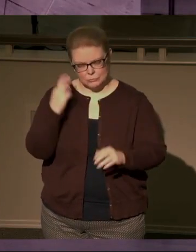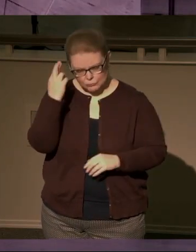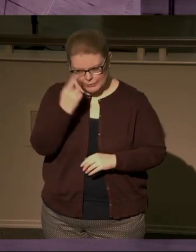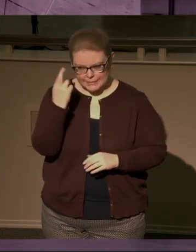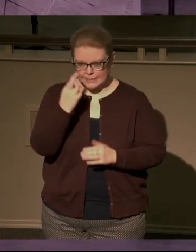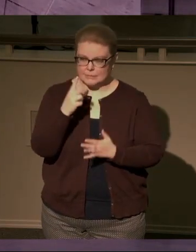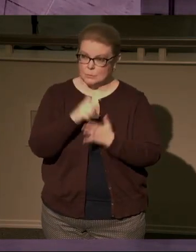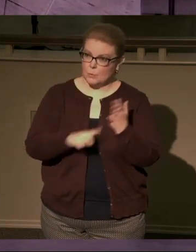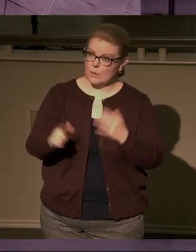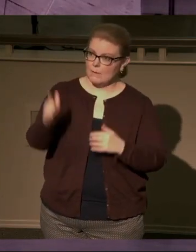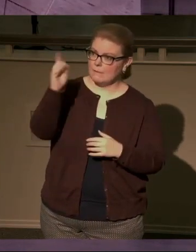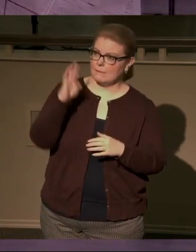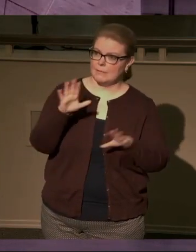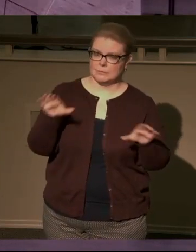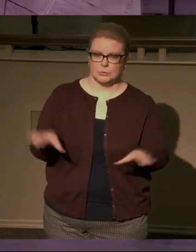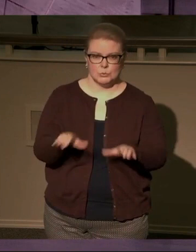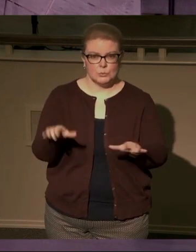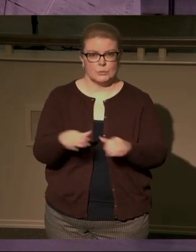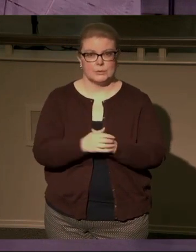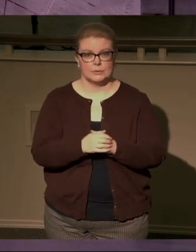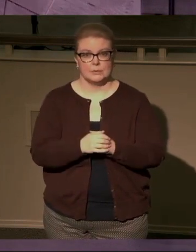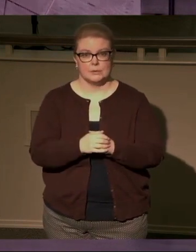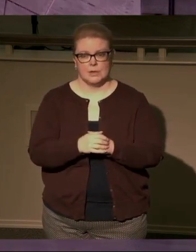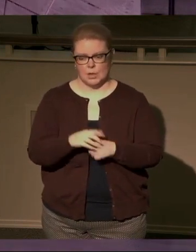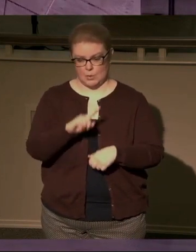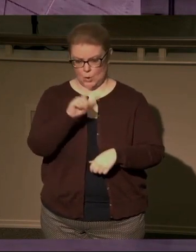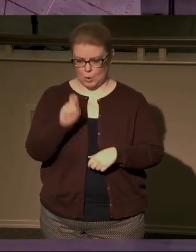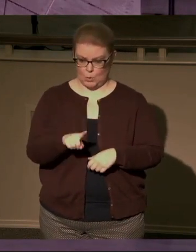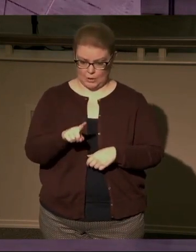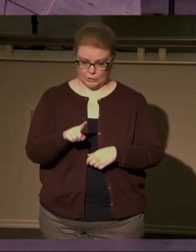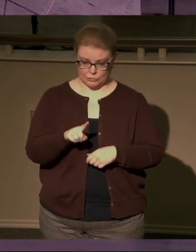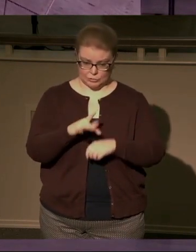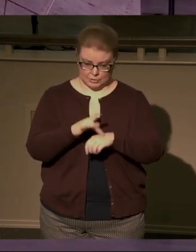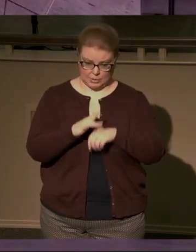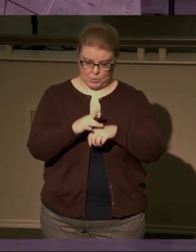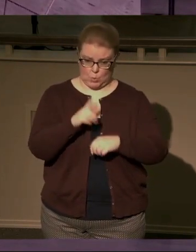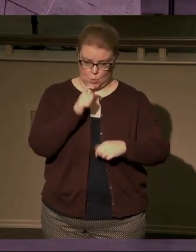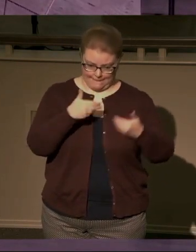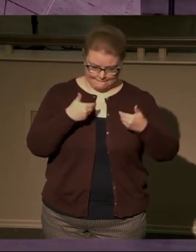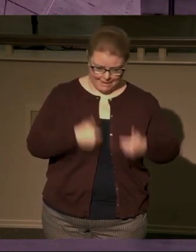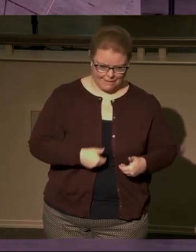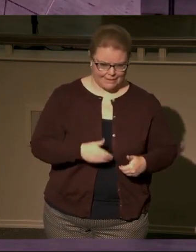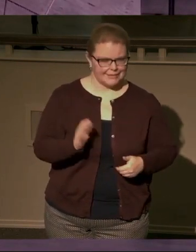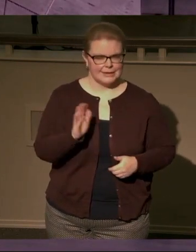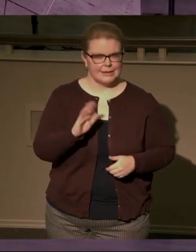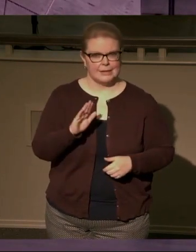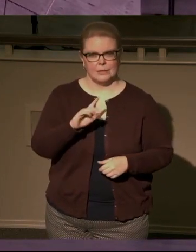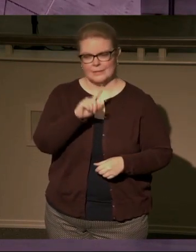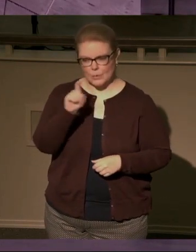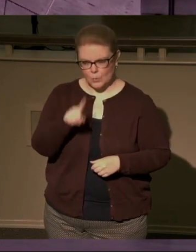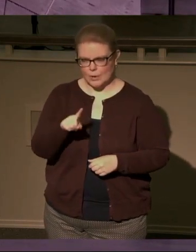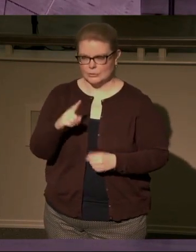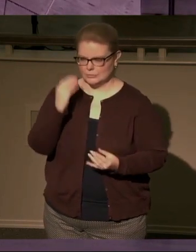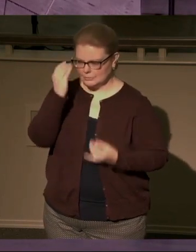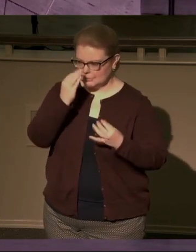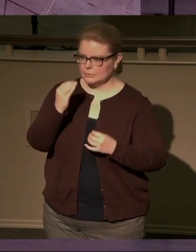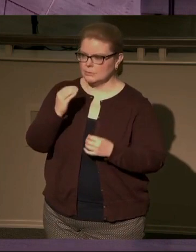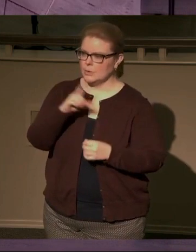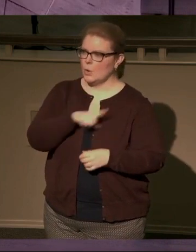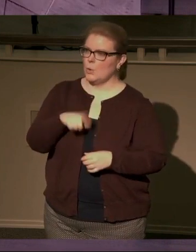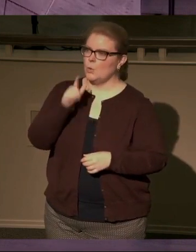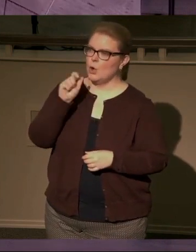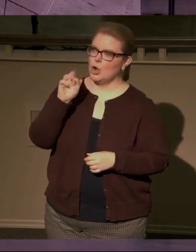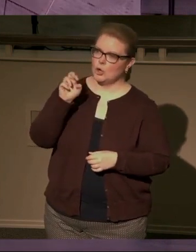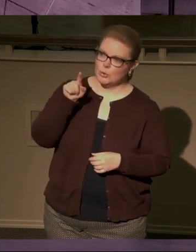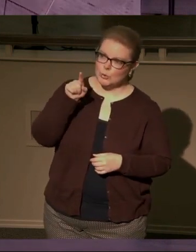doing. The question was never, who am I? It was always, Lord, who are you? And he